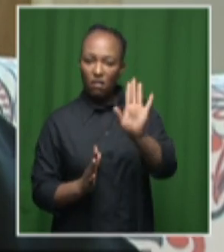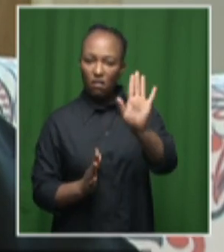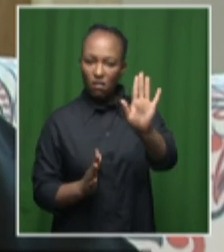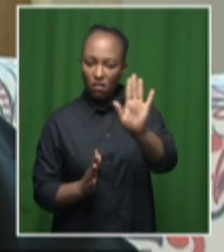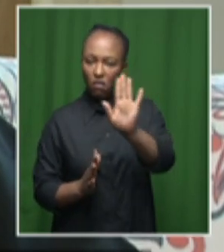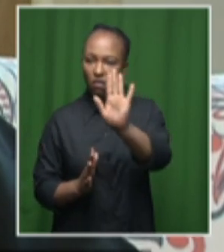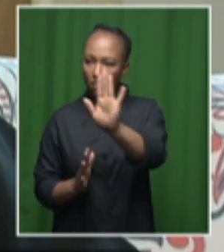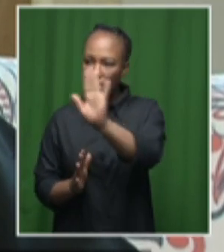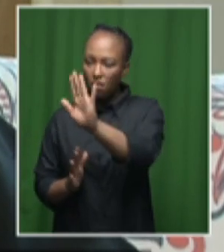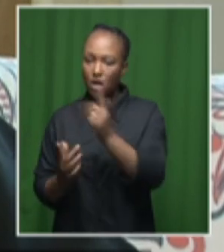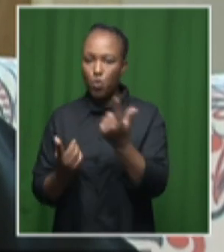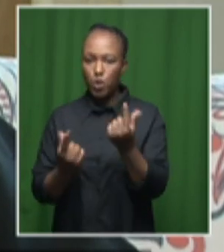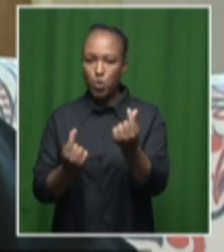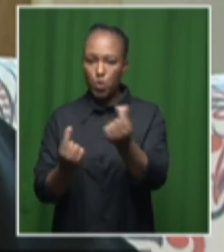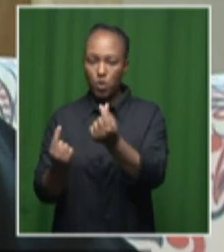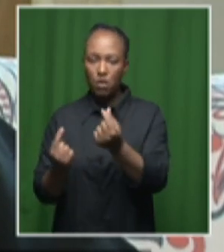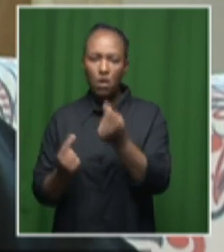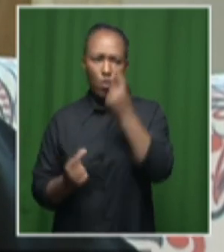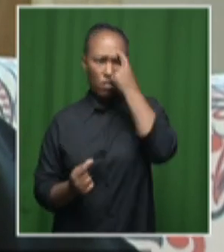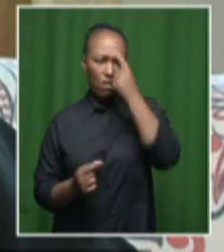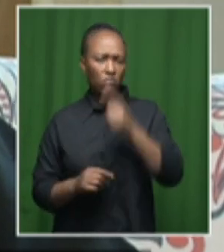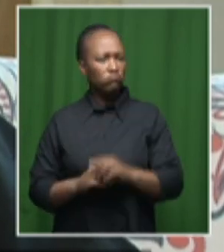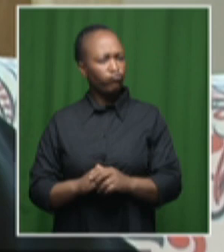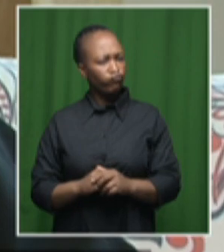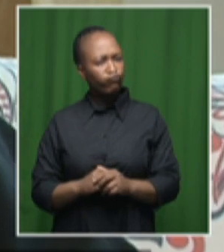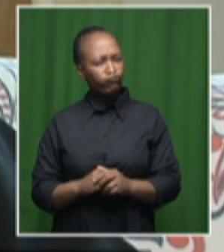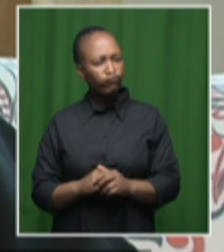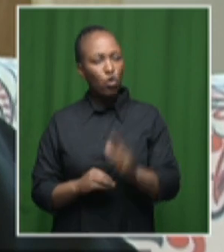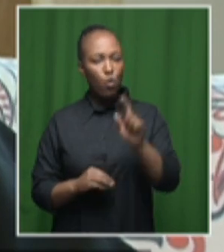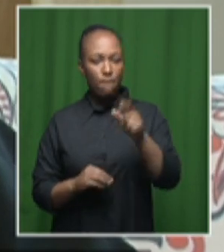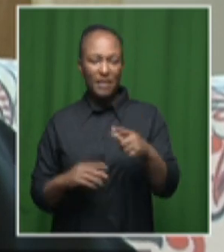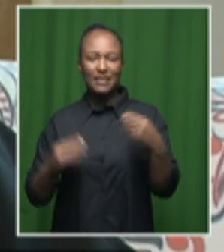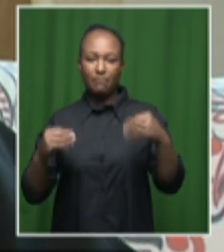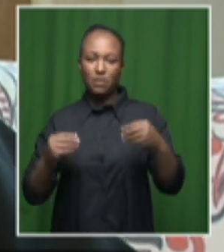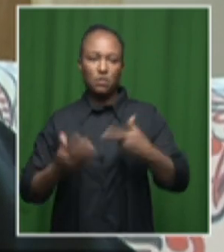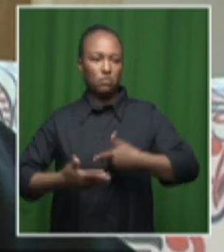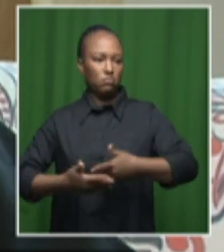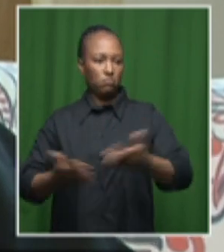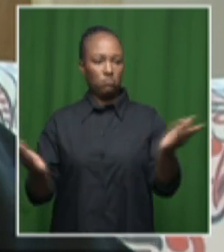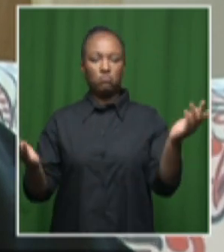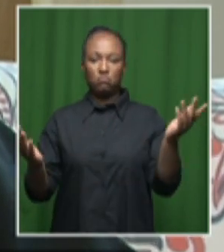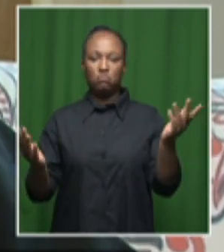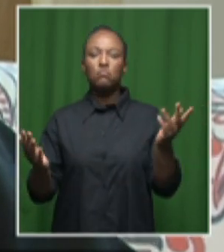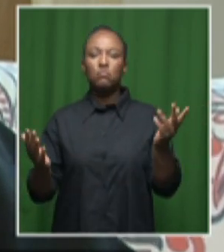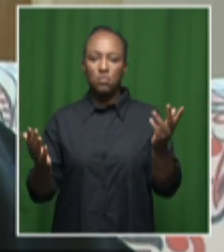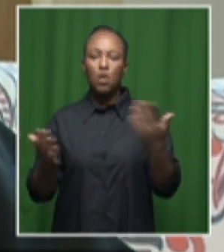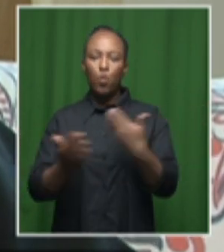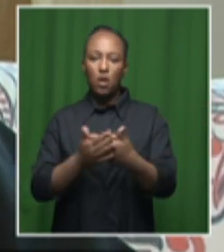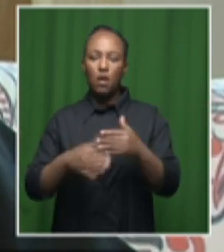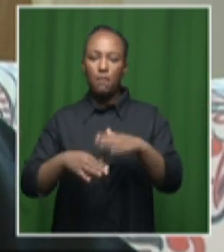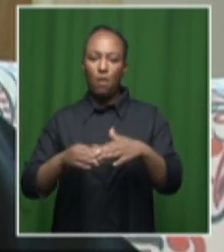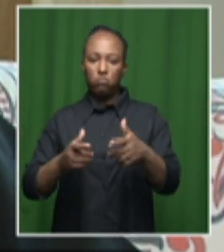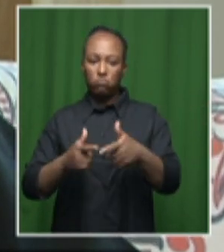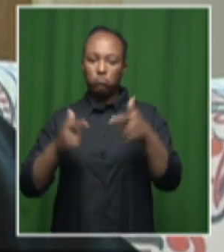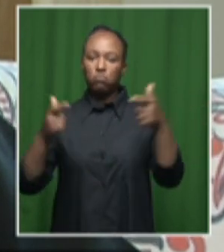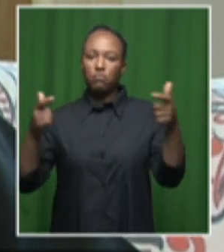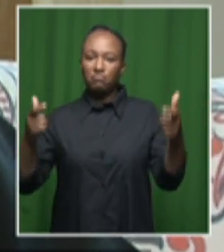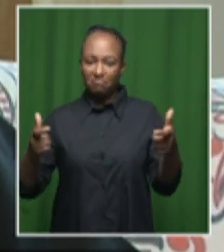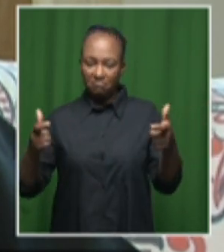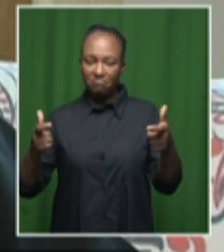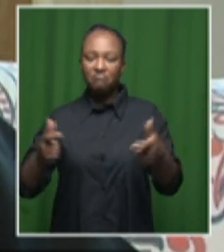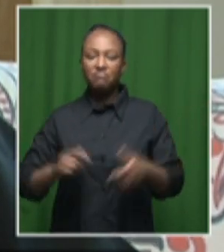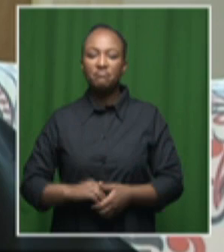But then we thought, like, we need to go commercial if we want to grow, essentially.